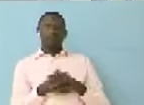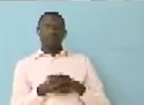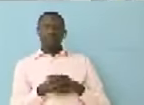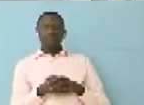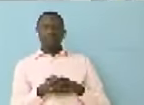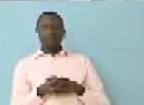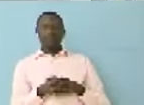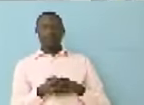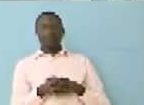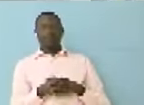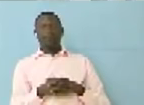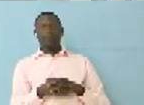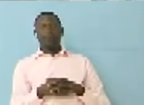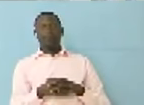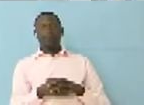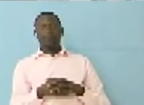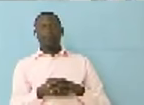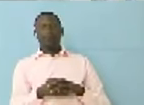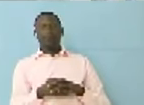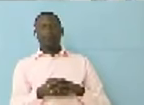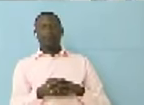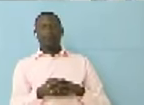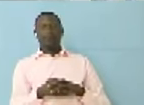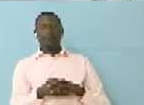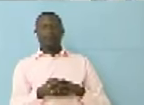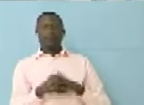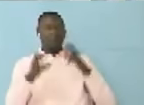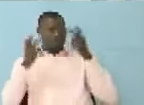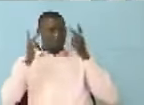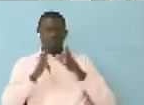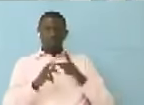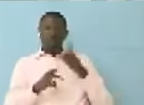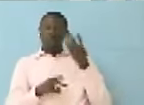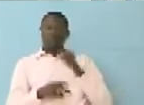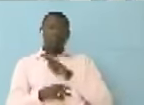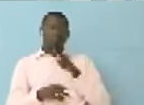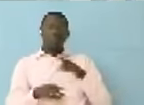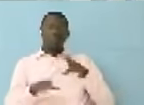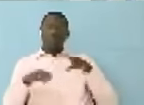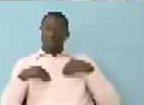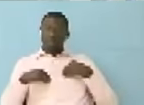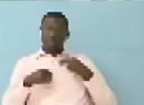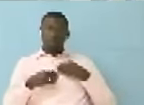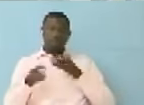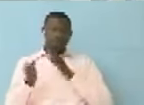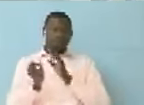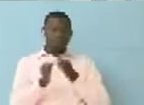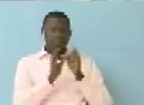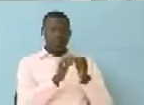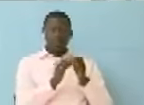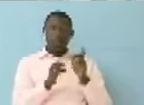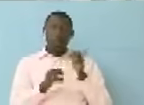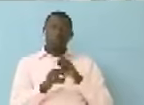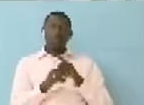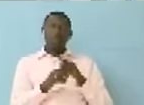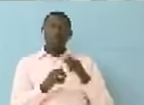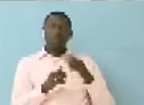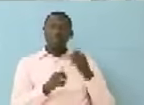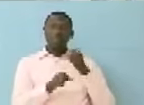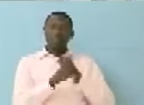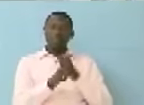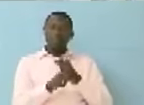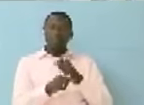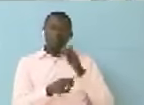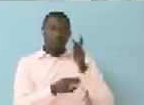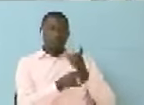See, counsel, hence you did not allow me to explain what led to this witness arrest and up to him appearing before the